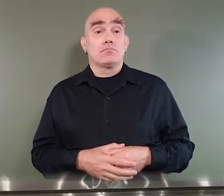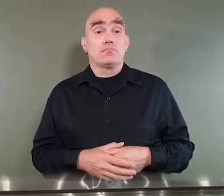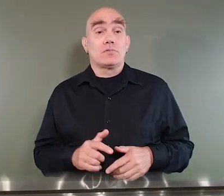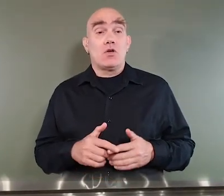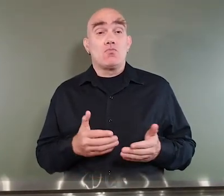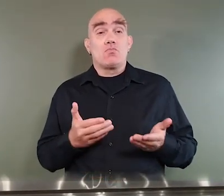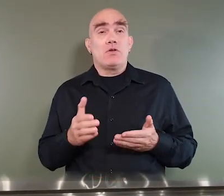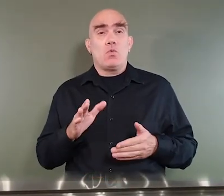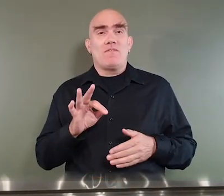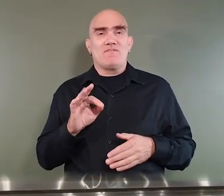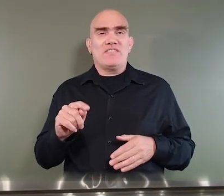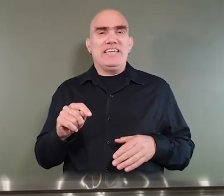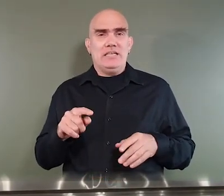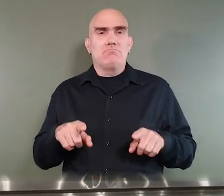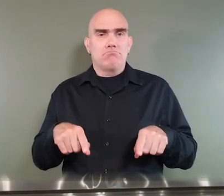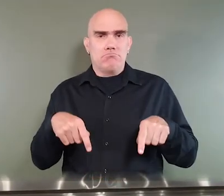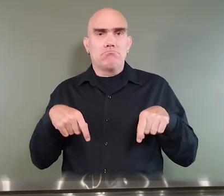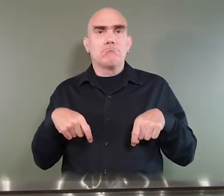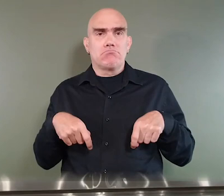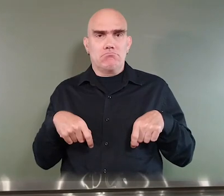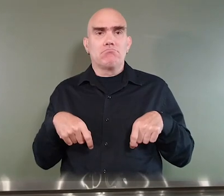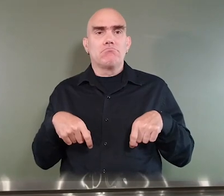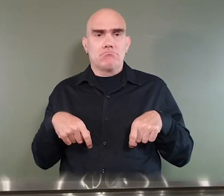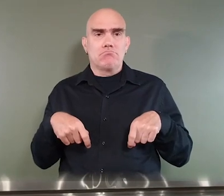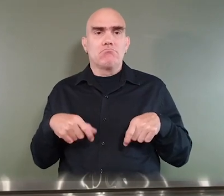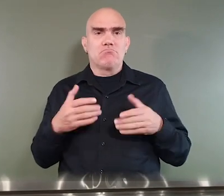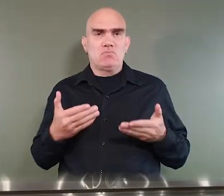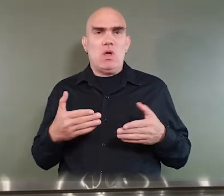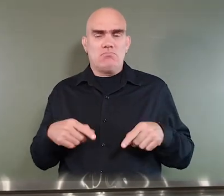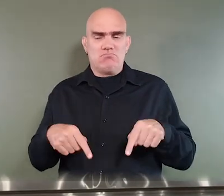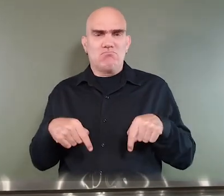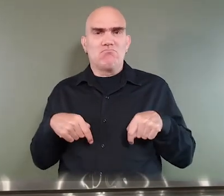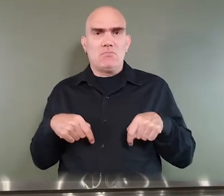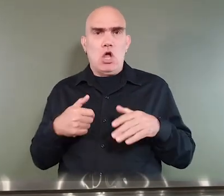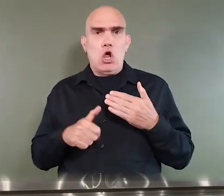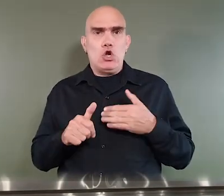And then bring the feet back underneath the knees.